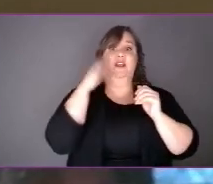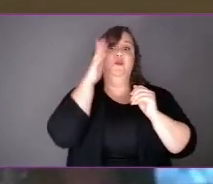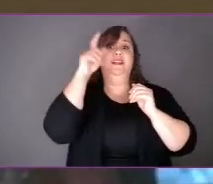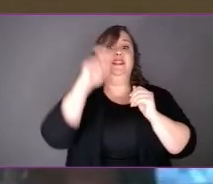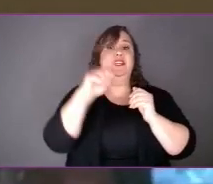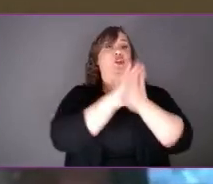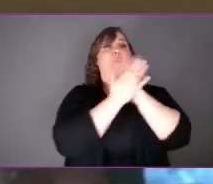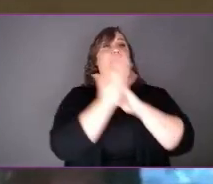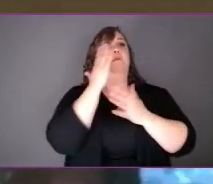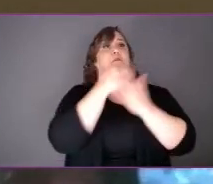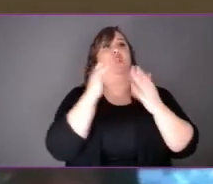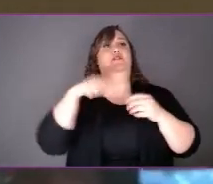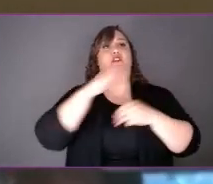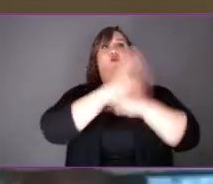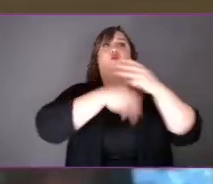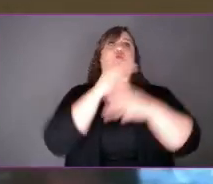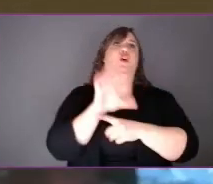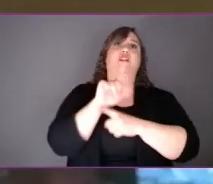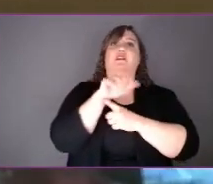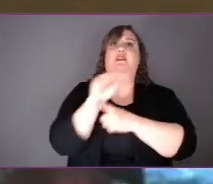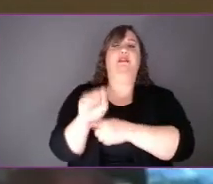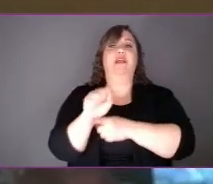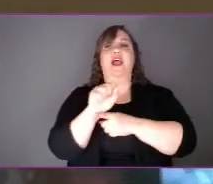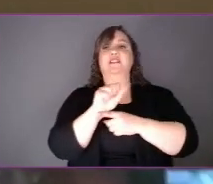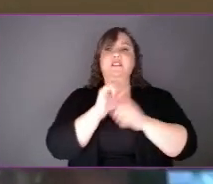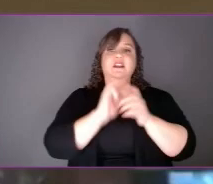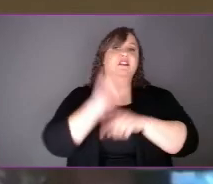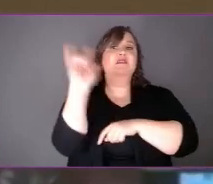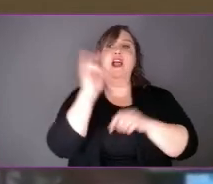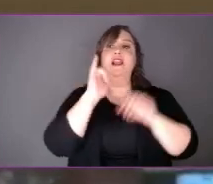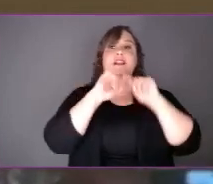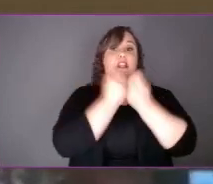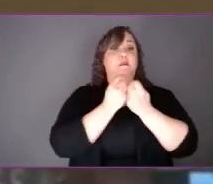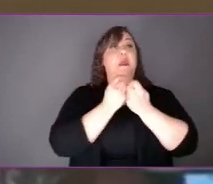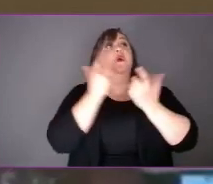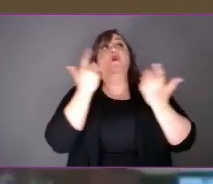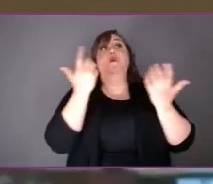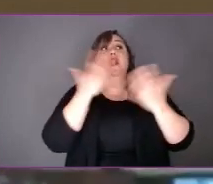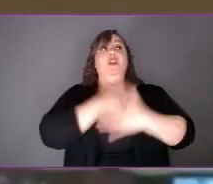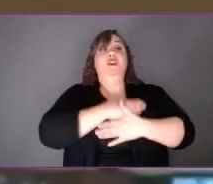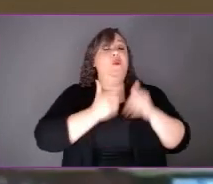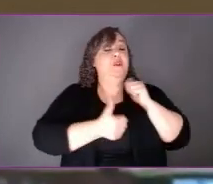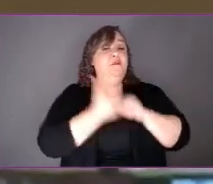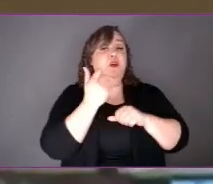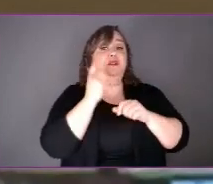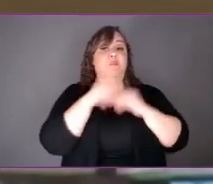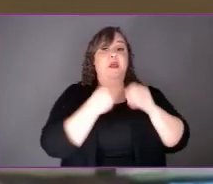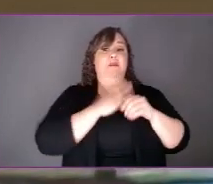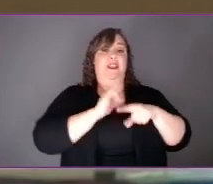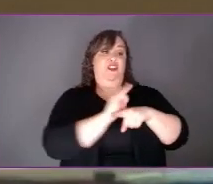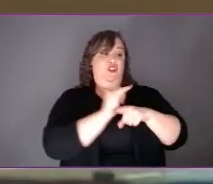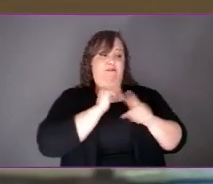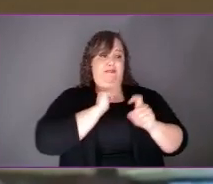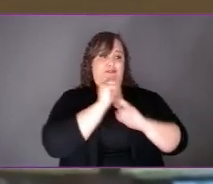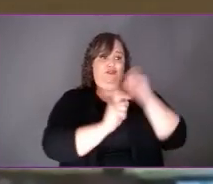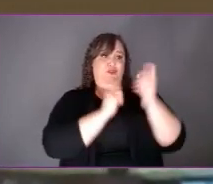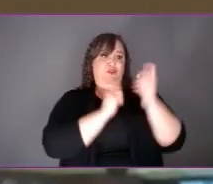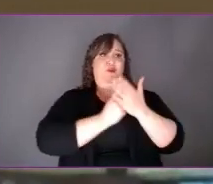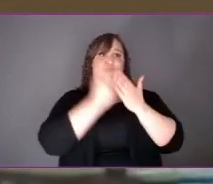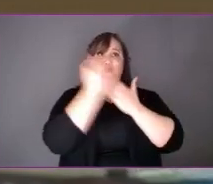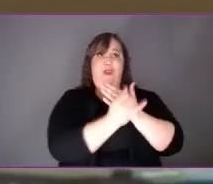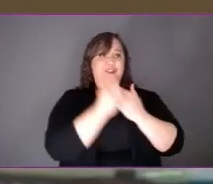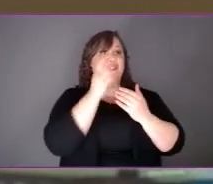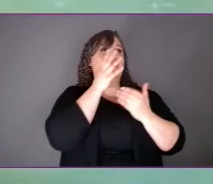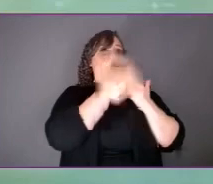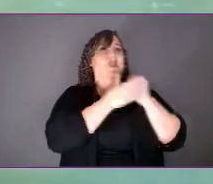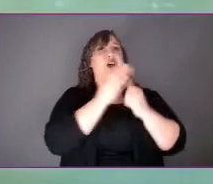team. The thing that I really enjoyed most about working as an intern is that I got to contribute to projects that are going to take humans back to the moon and